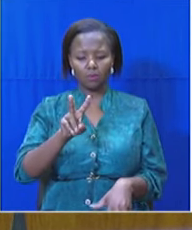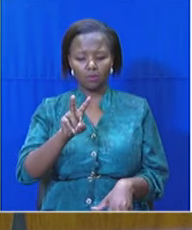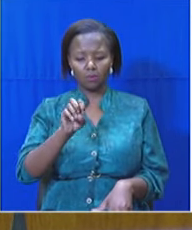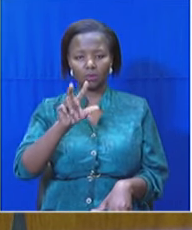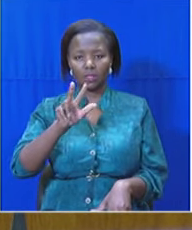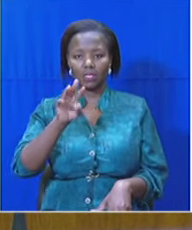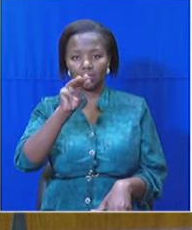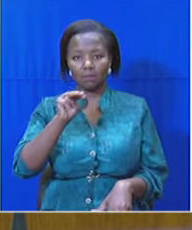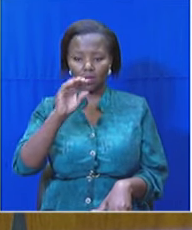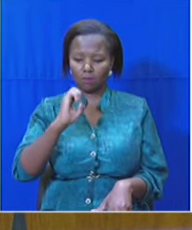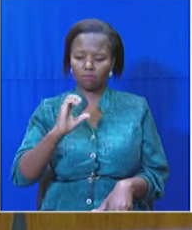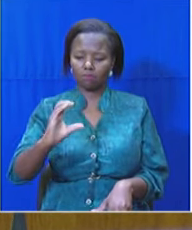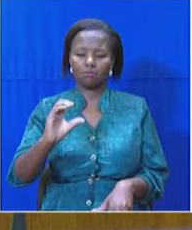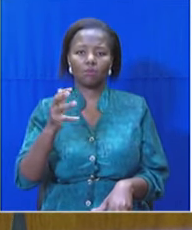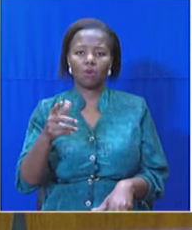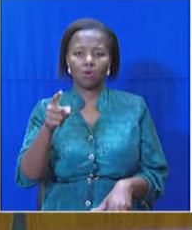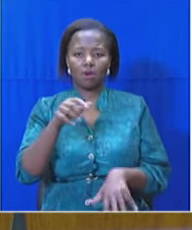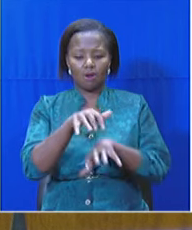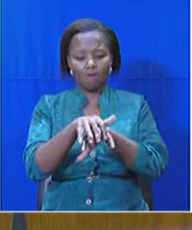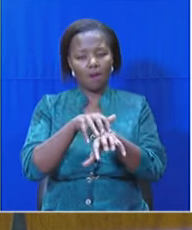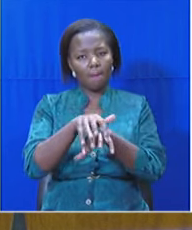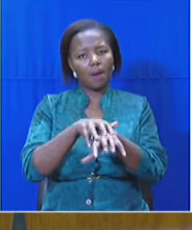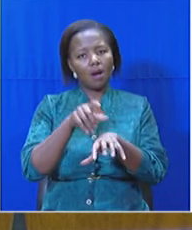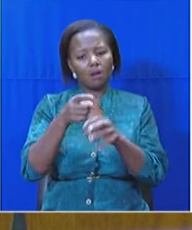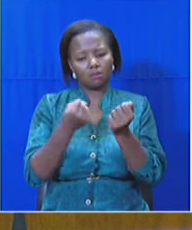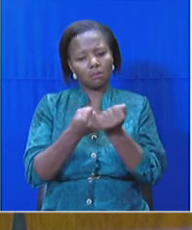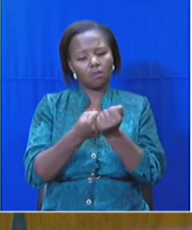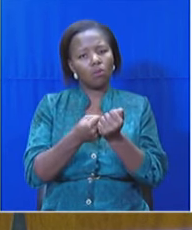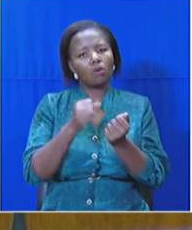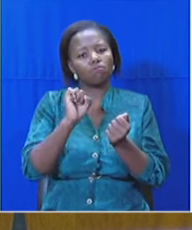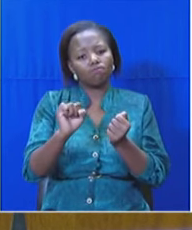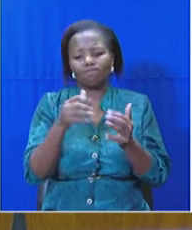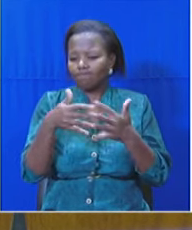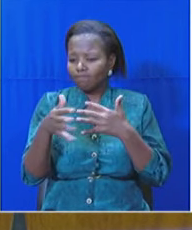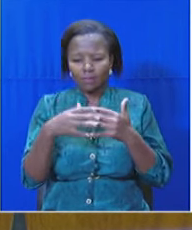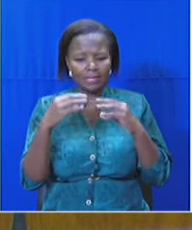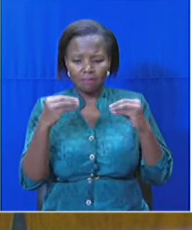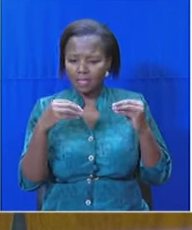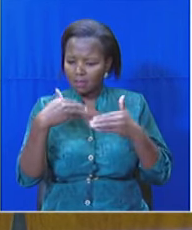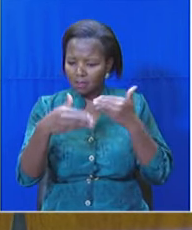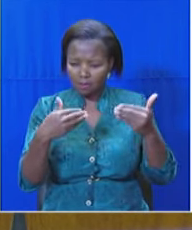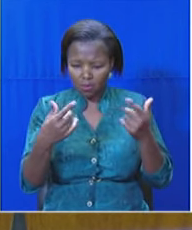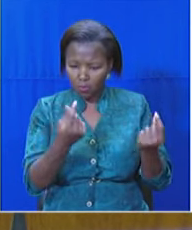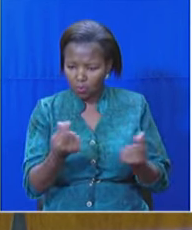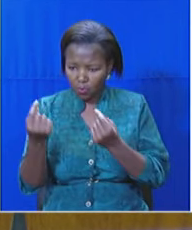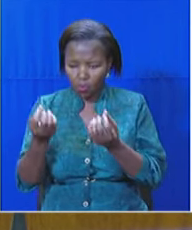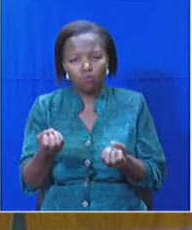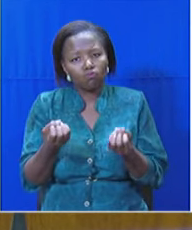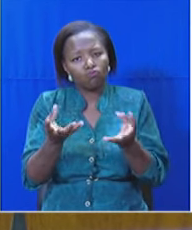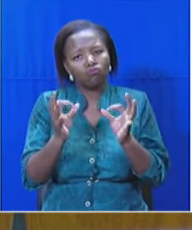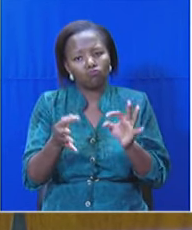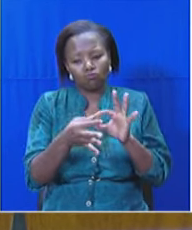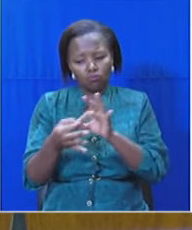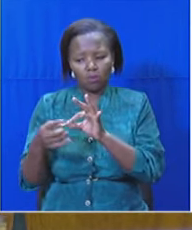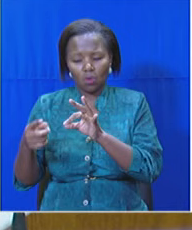be invested to support farmers to improve their production and other related enterprise directly linked to the